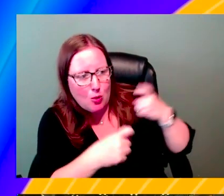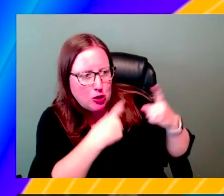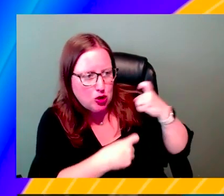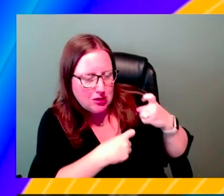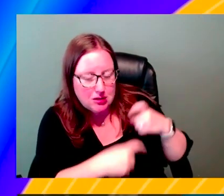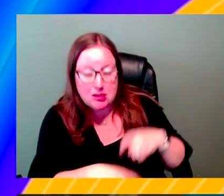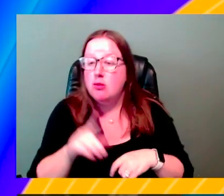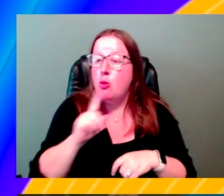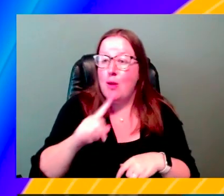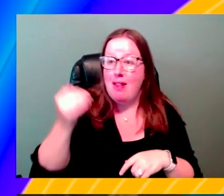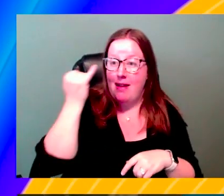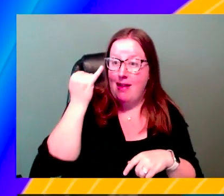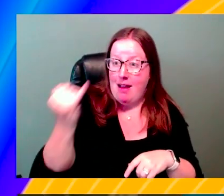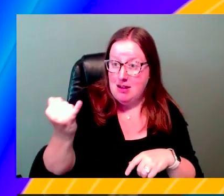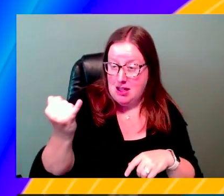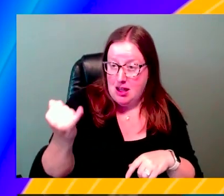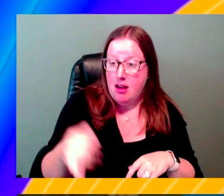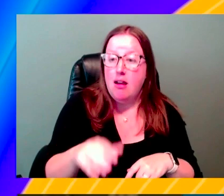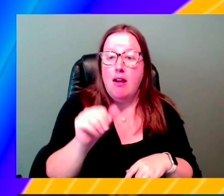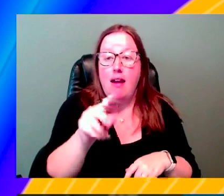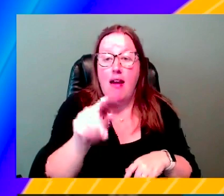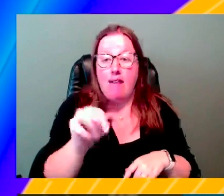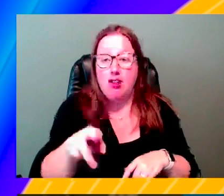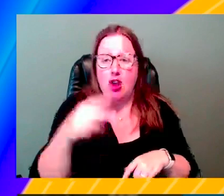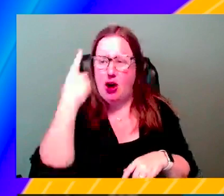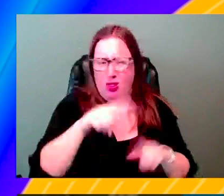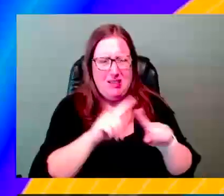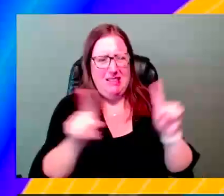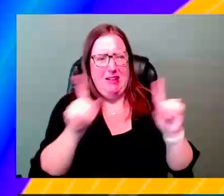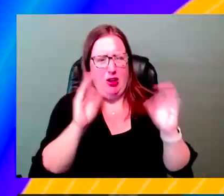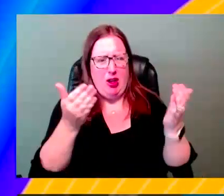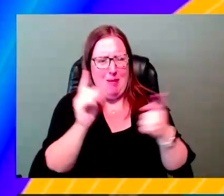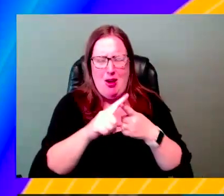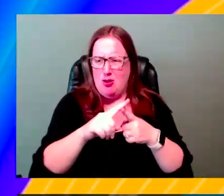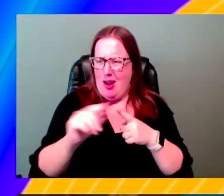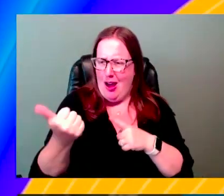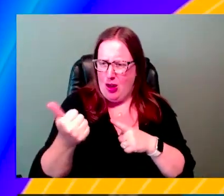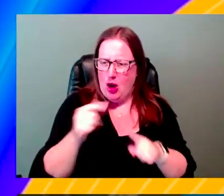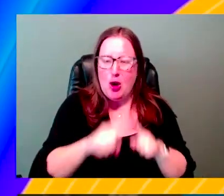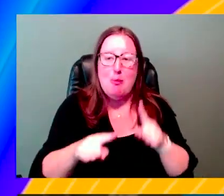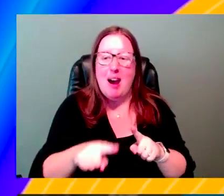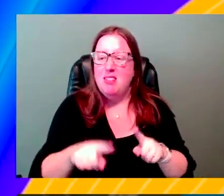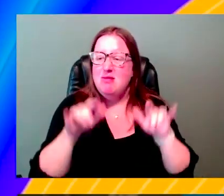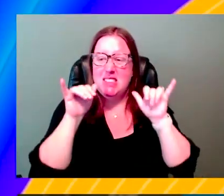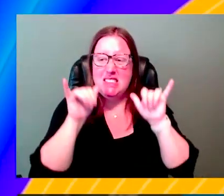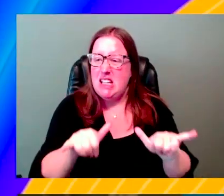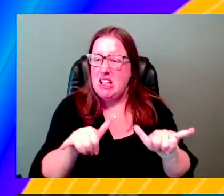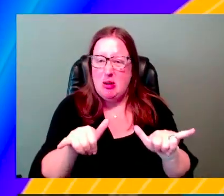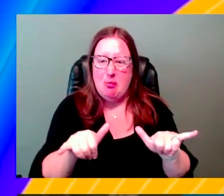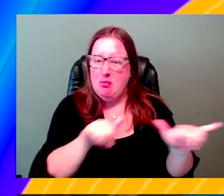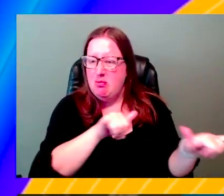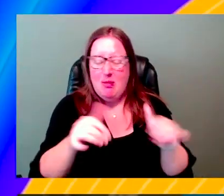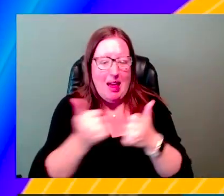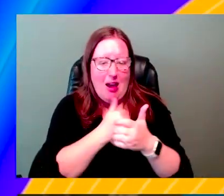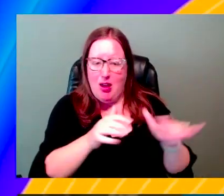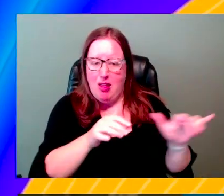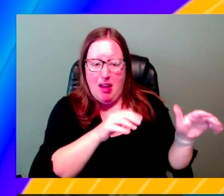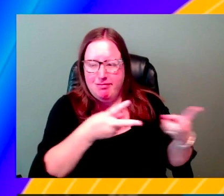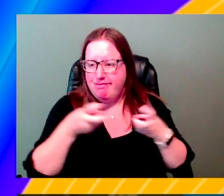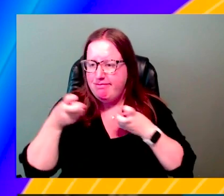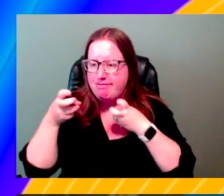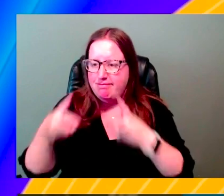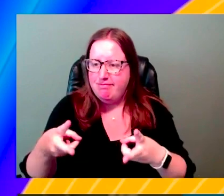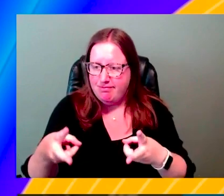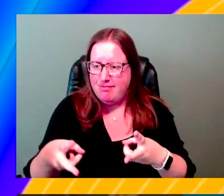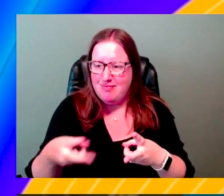here is that this avatar looks totally different from the last one, but all the animations still work on this character, and I've immediately produced a totally different looking piece